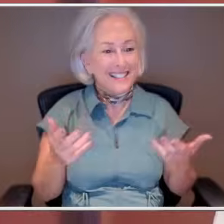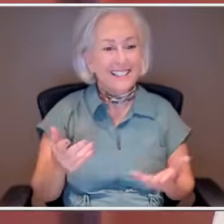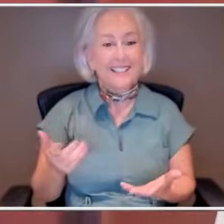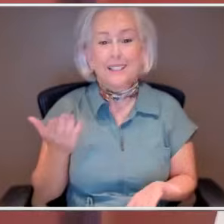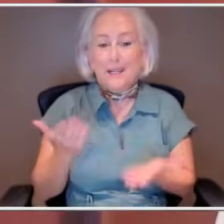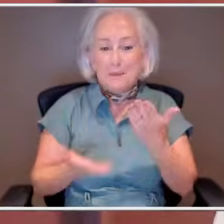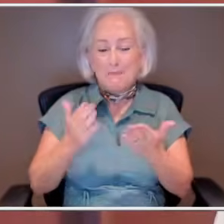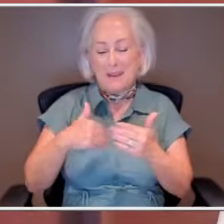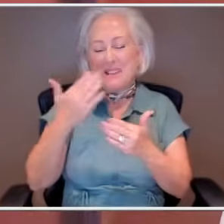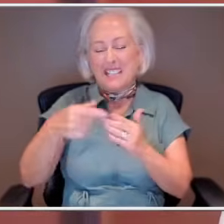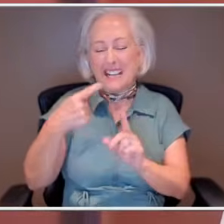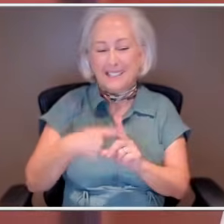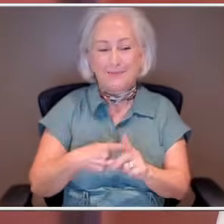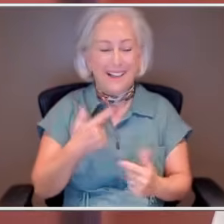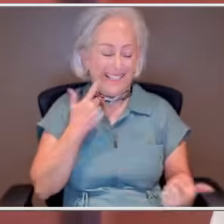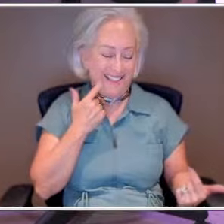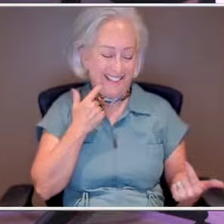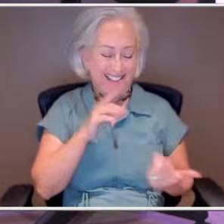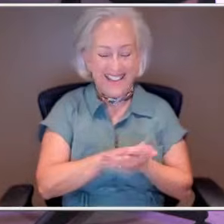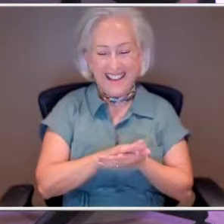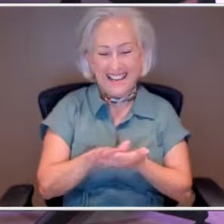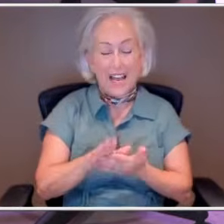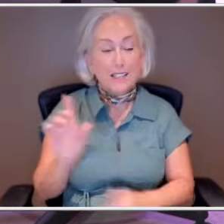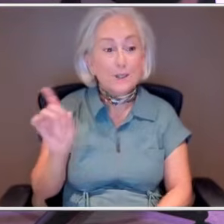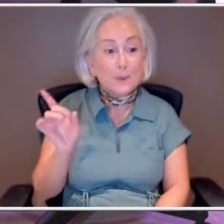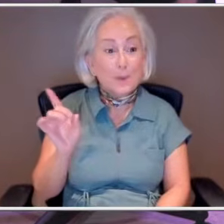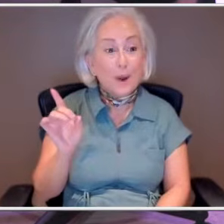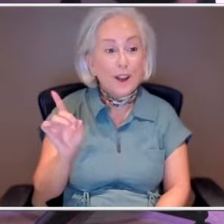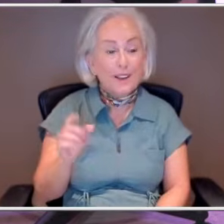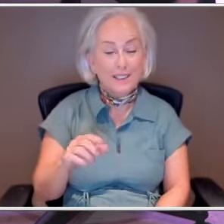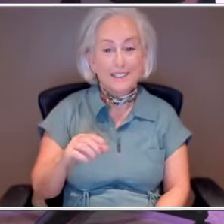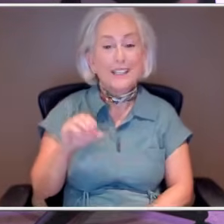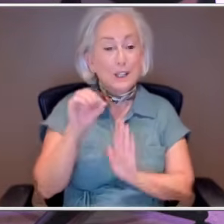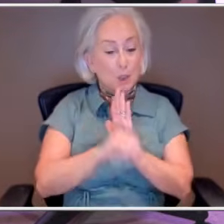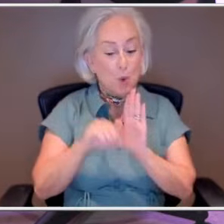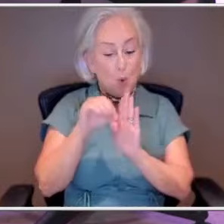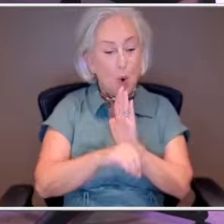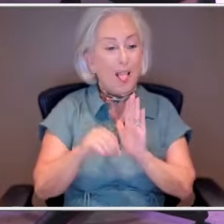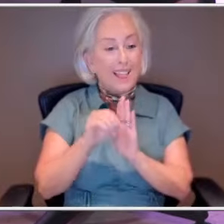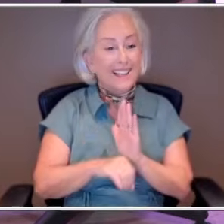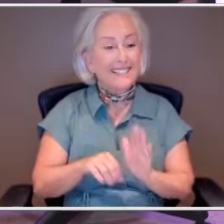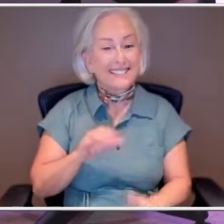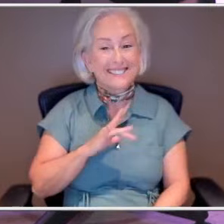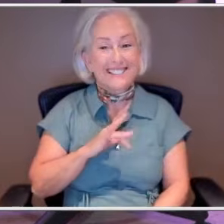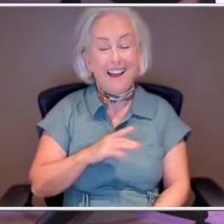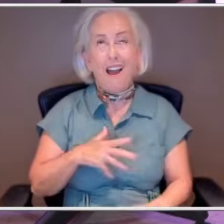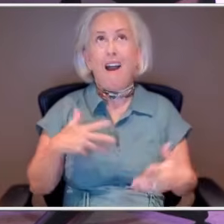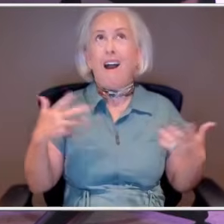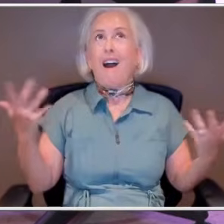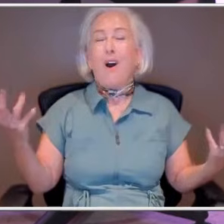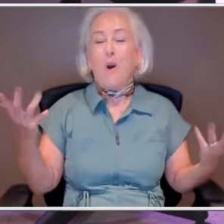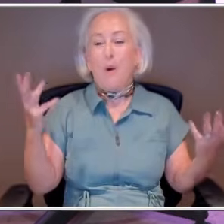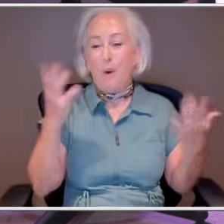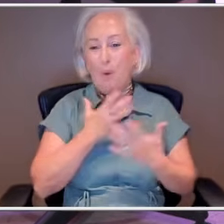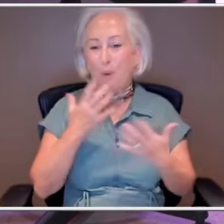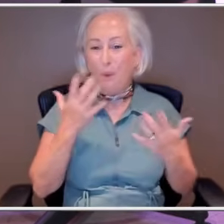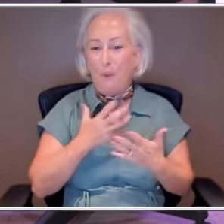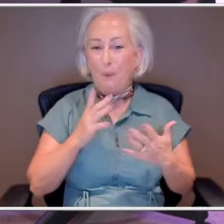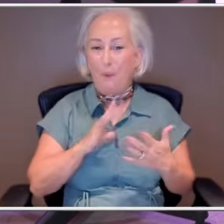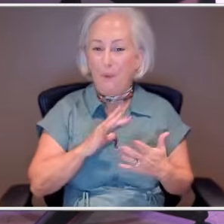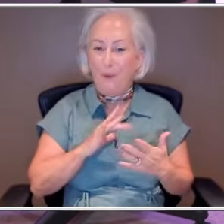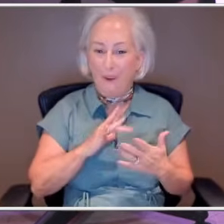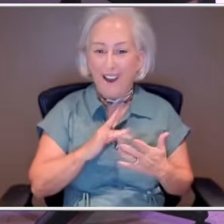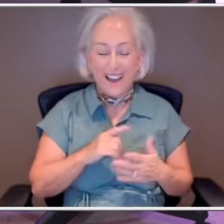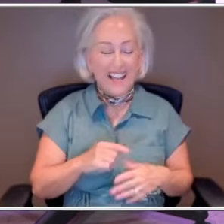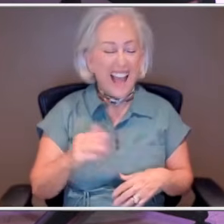month. Nice. Where? To New Orleans, actually, for Oh, boy. Thanksgiving. Oh, that's right. I remember Oh you had boy, family look there, out. right? Yep. There you go. Yep, yep. I know.